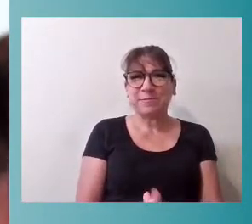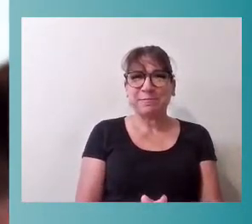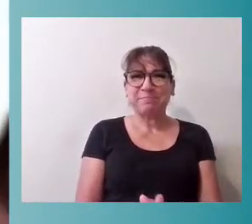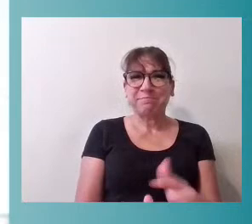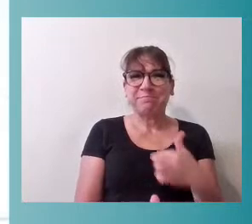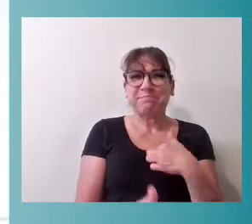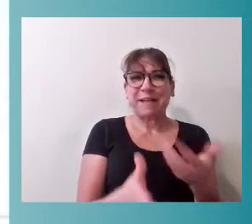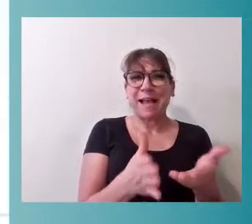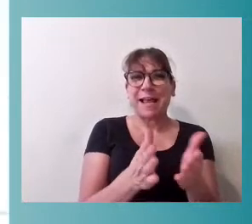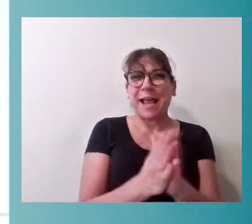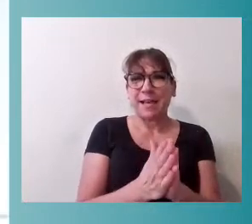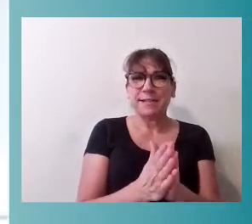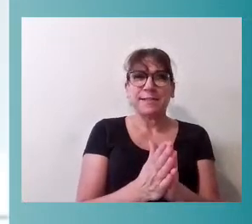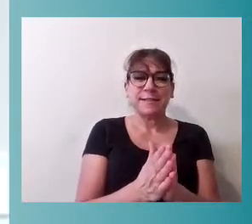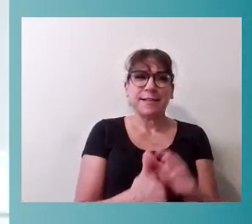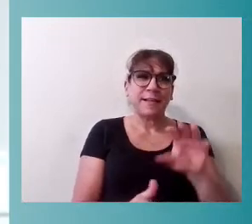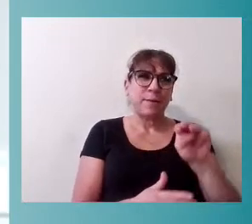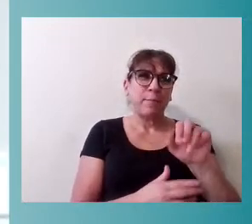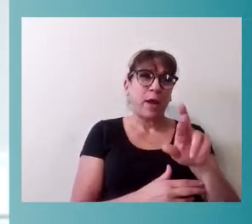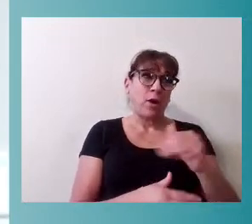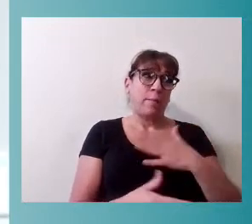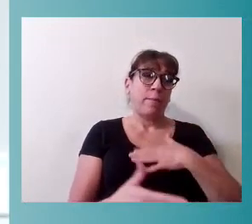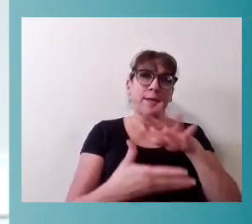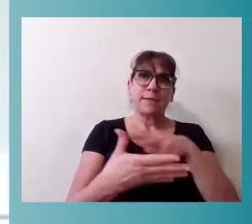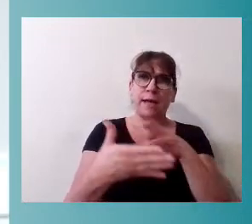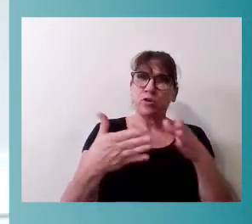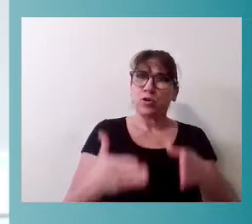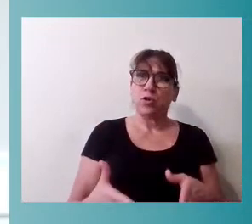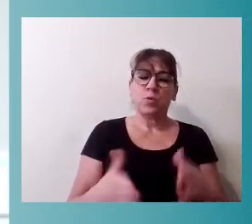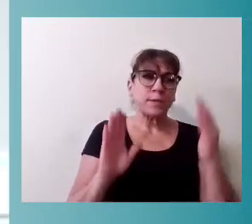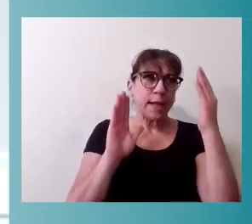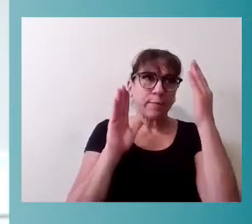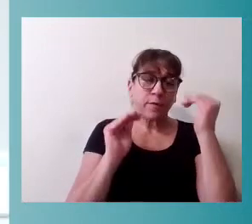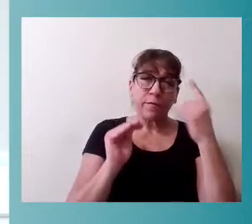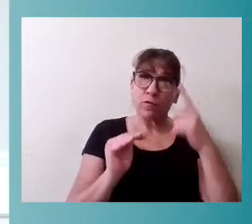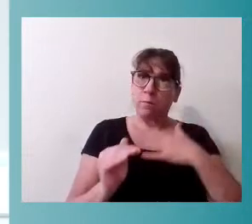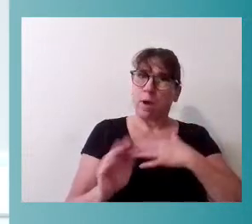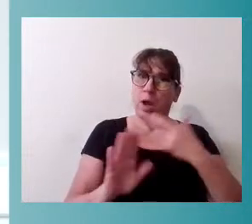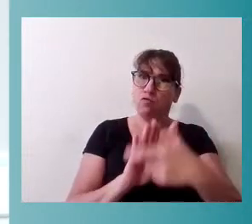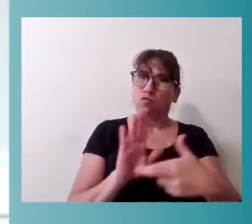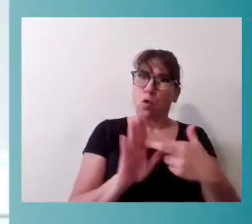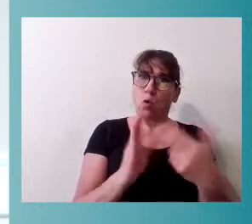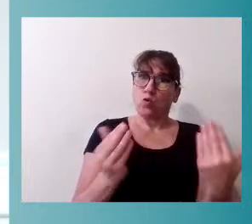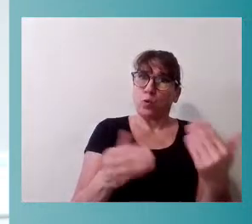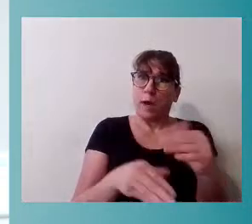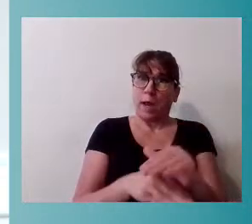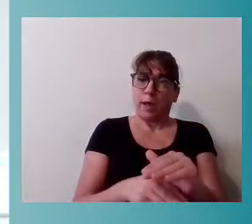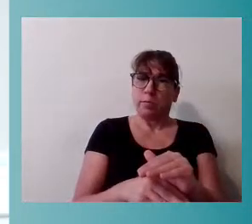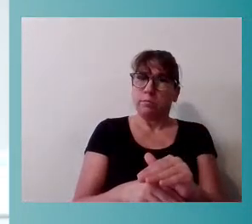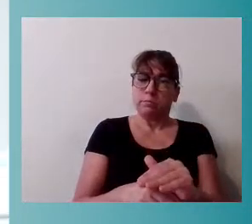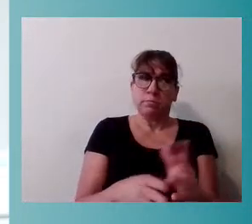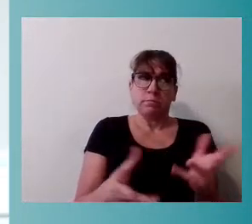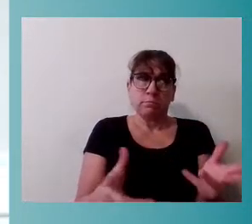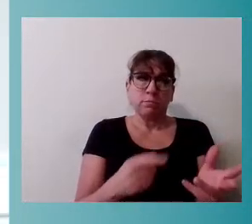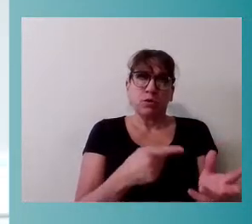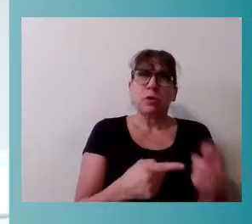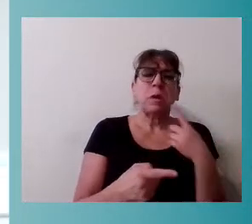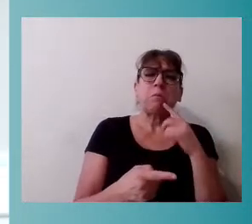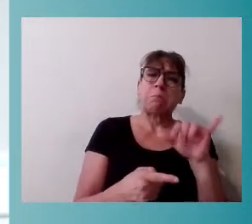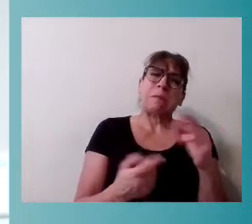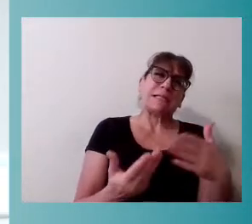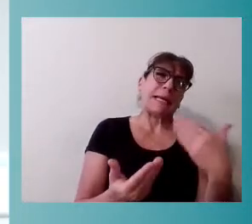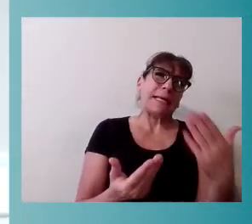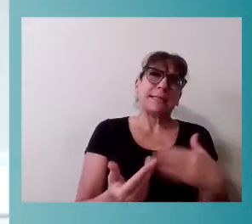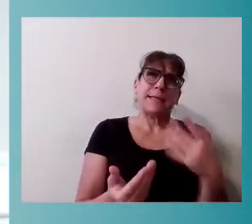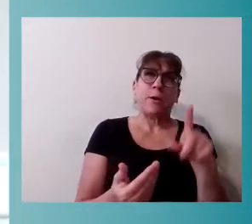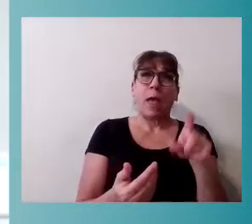asked Mary, my scheduler, what the expectation for my role was tonight. And she said, oh, it's easy. All you